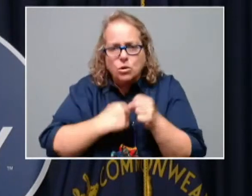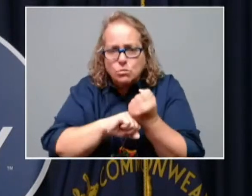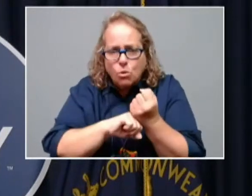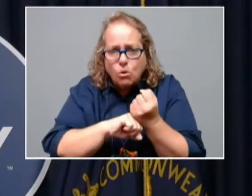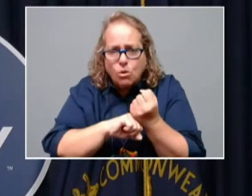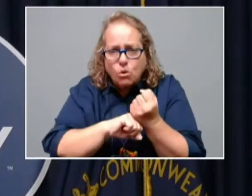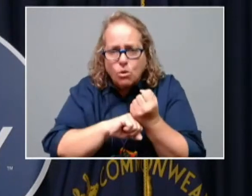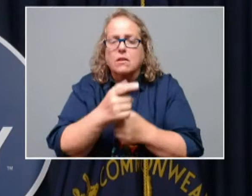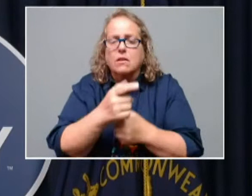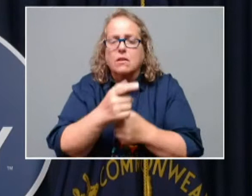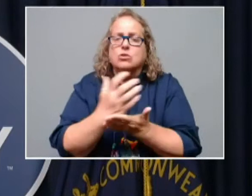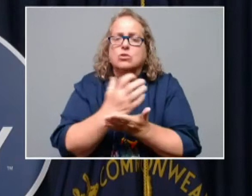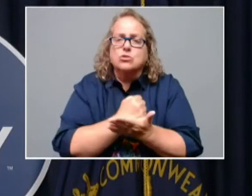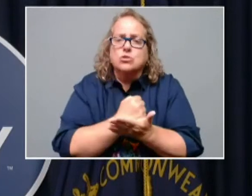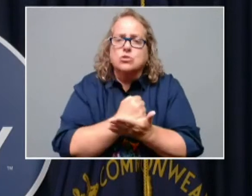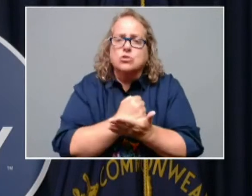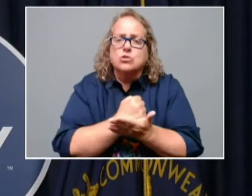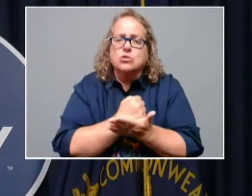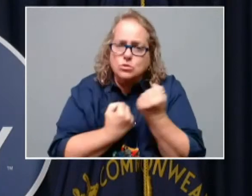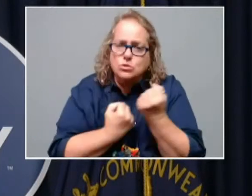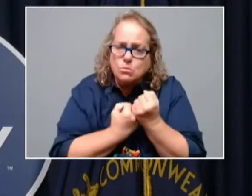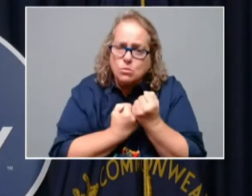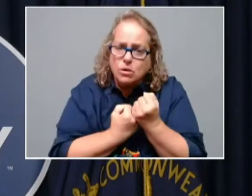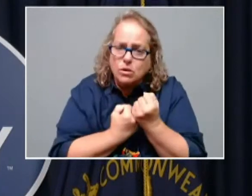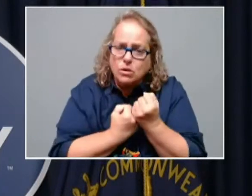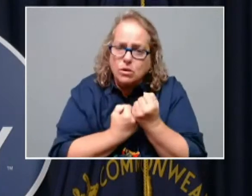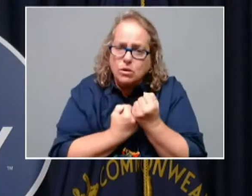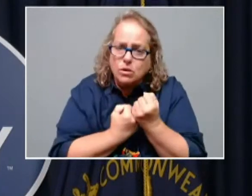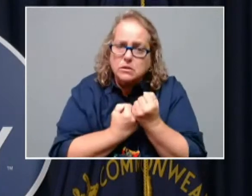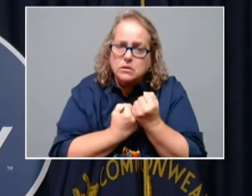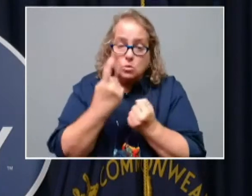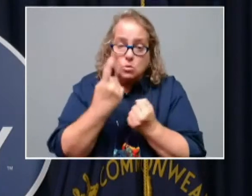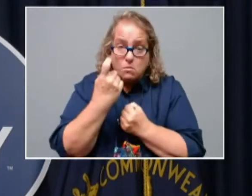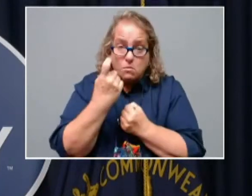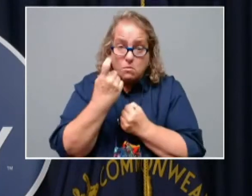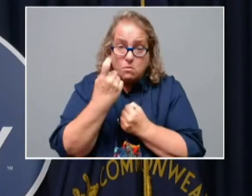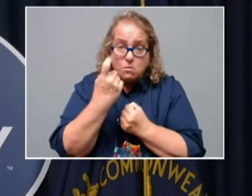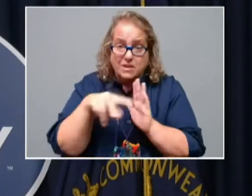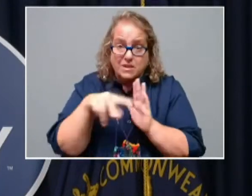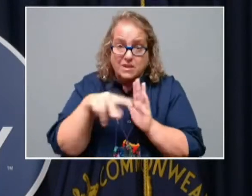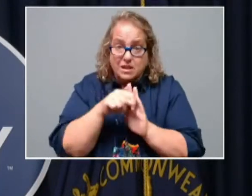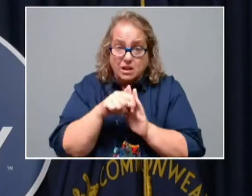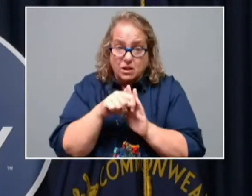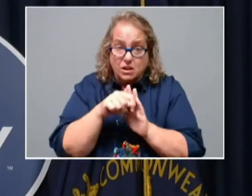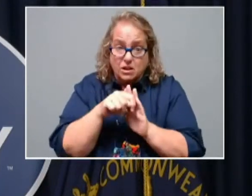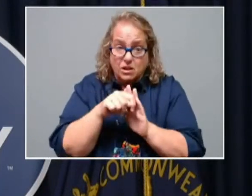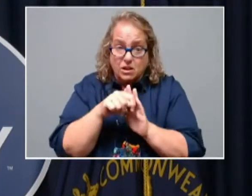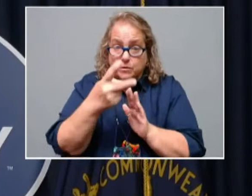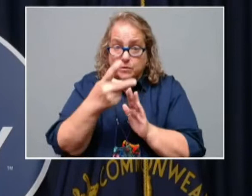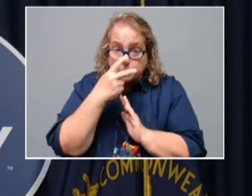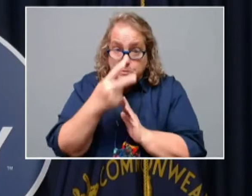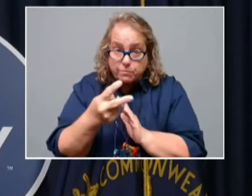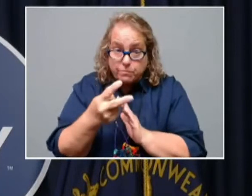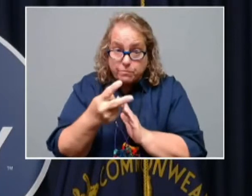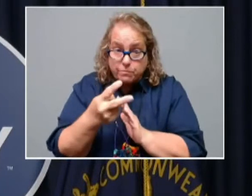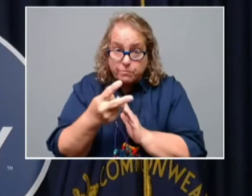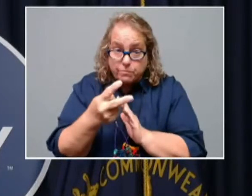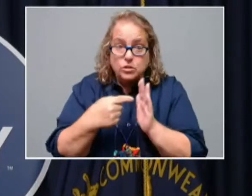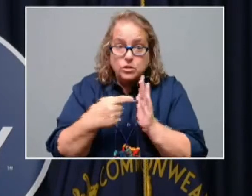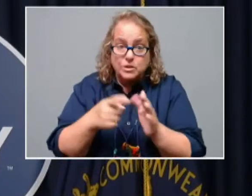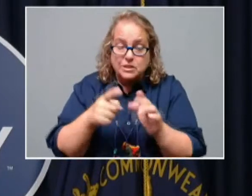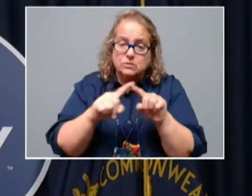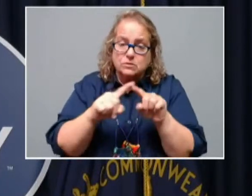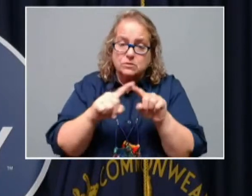more video we've got on what we're seeing. We want to show you some different